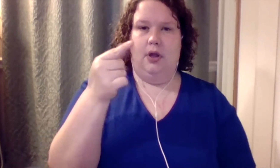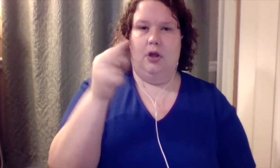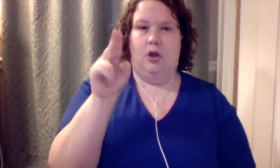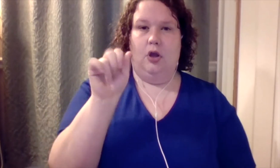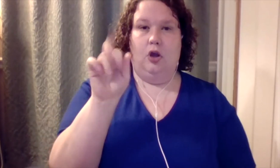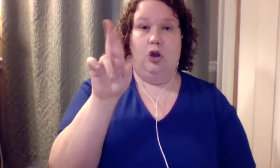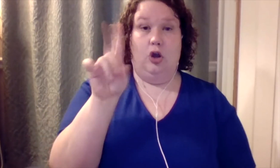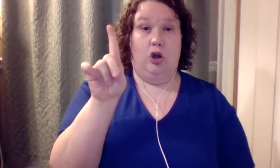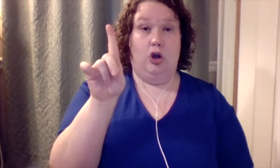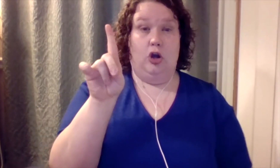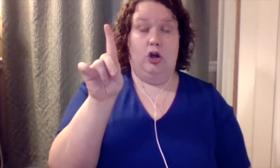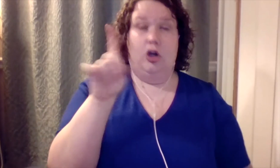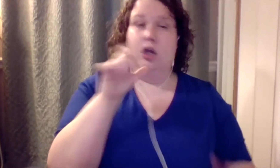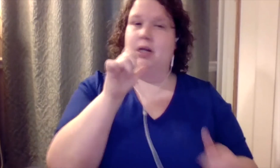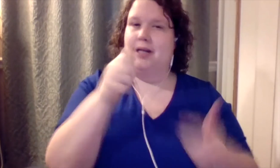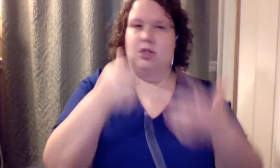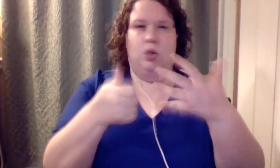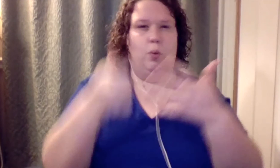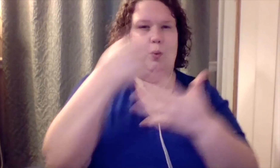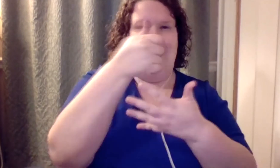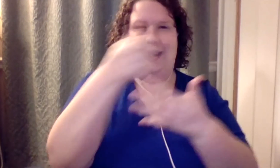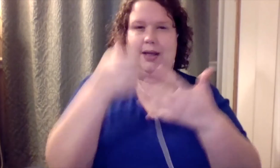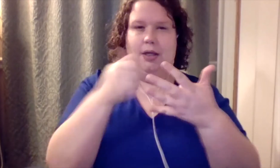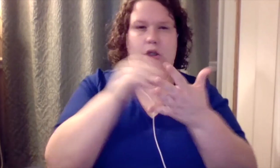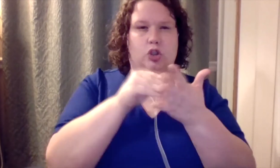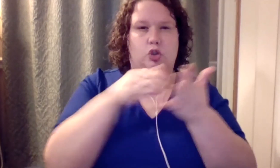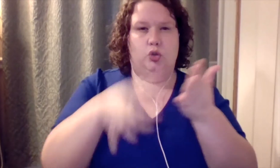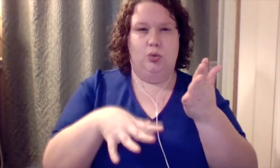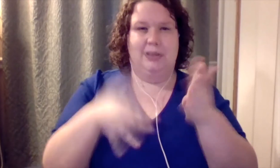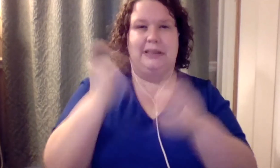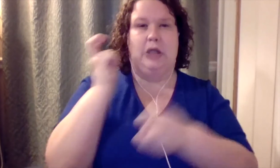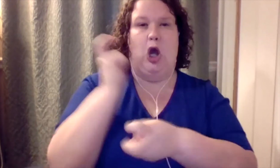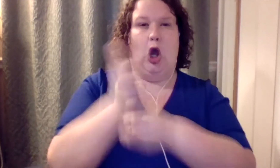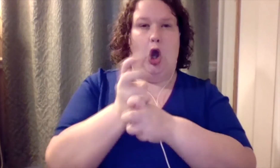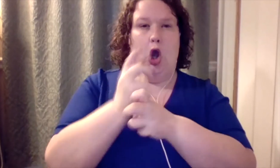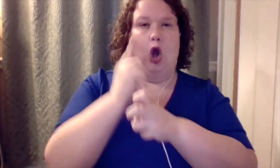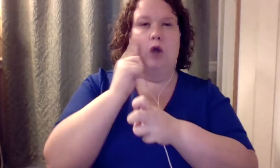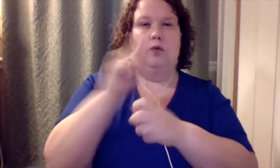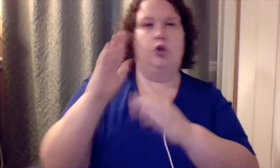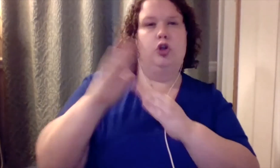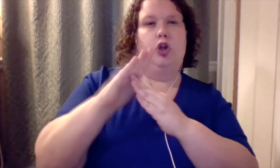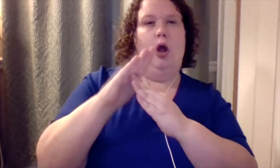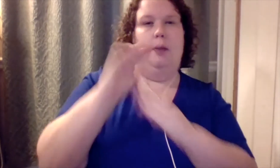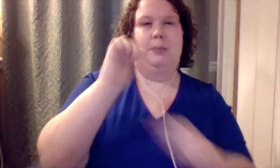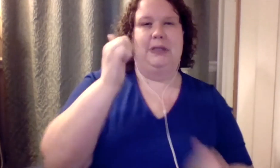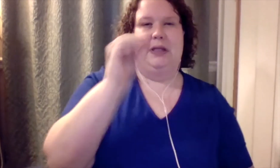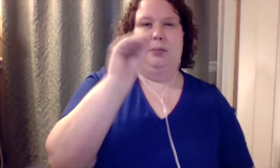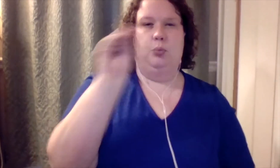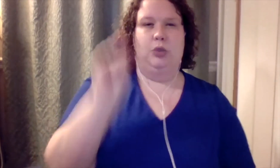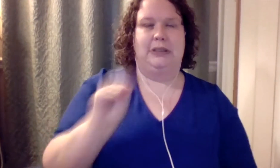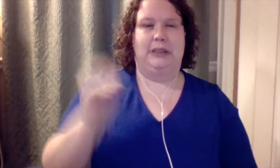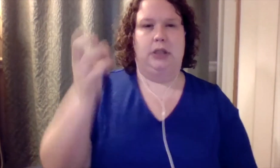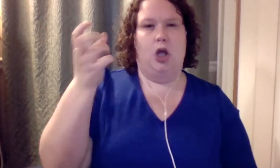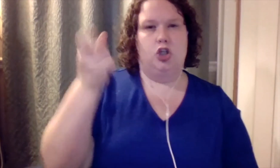10 scholarships. I'm trying to remember if Riker does or not, but